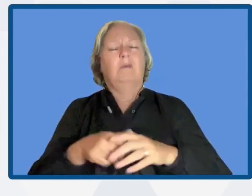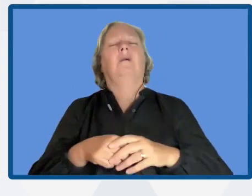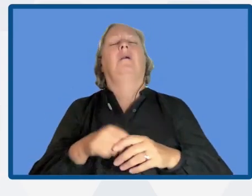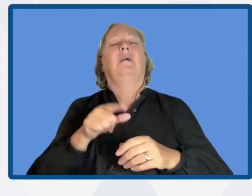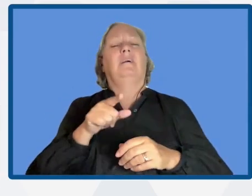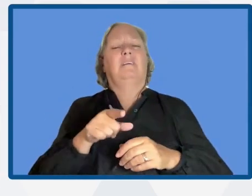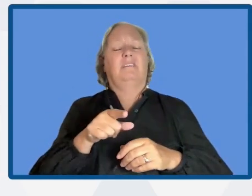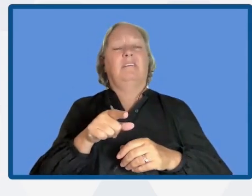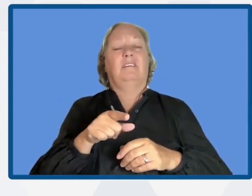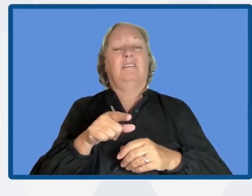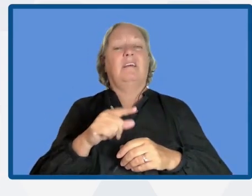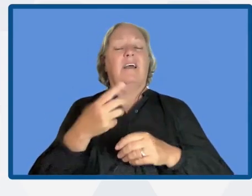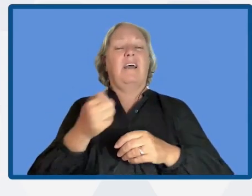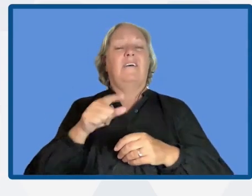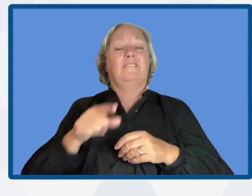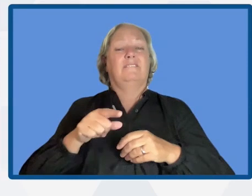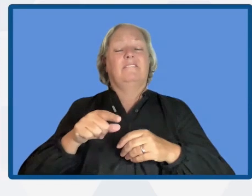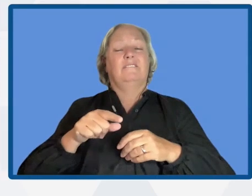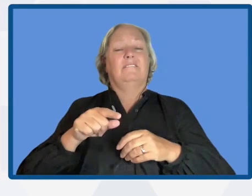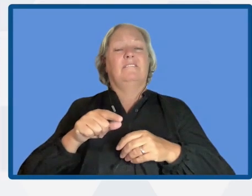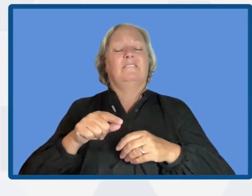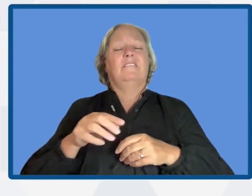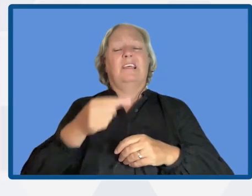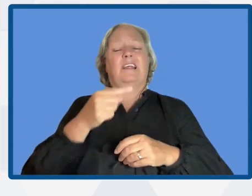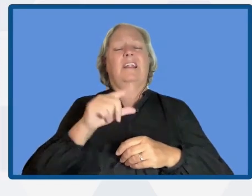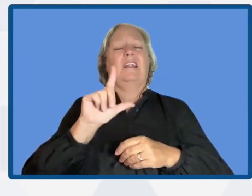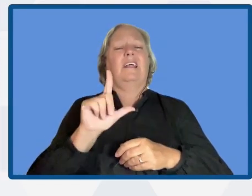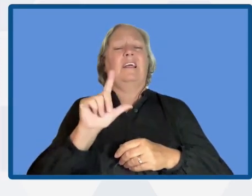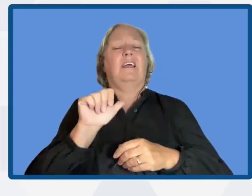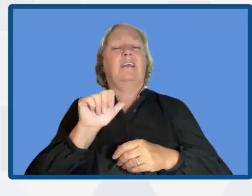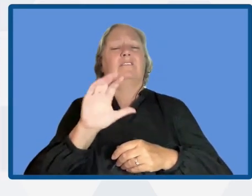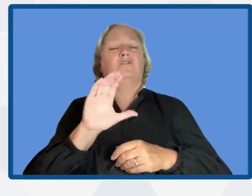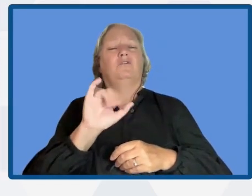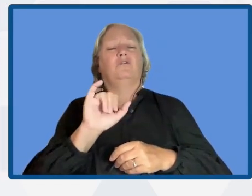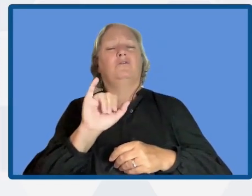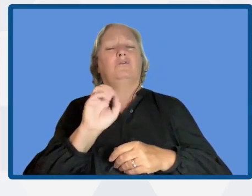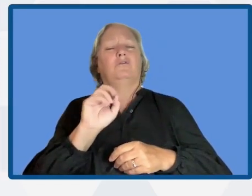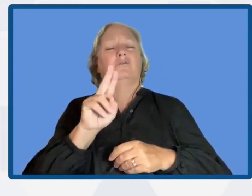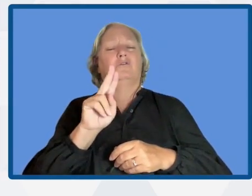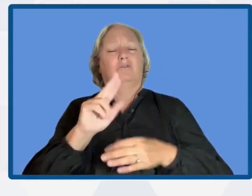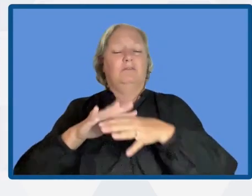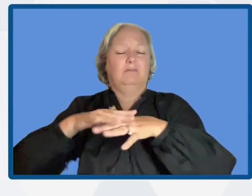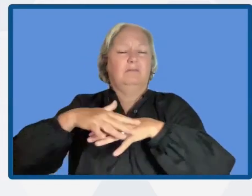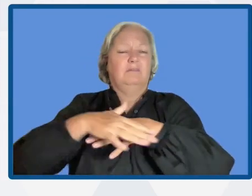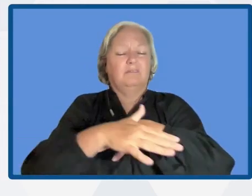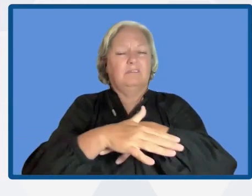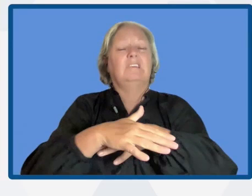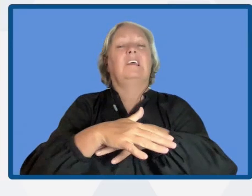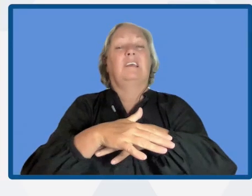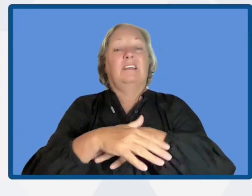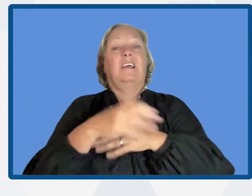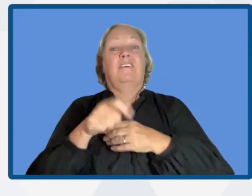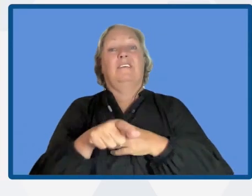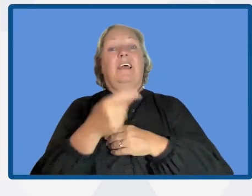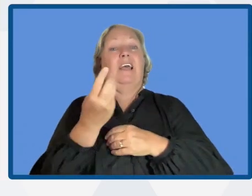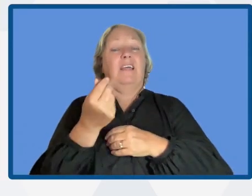was overflowed twice, affecting the Yokongate community, causing economic loss and